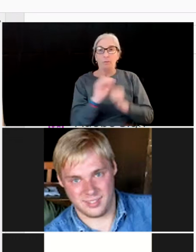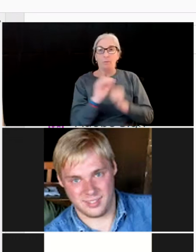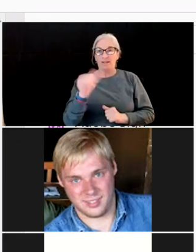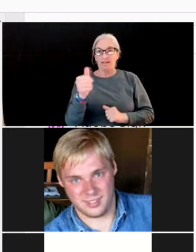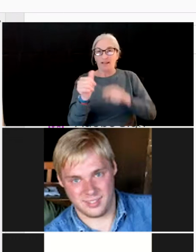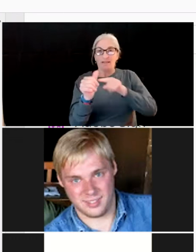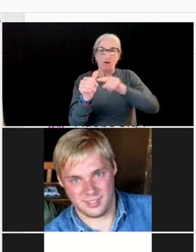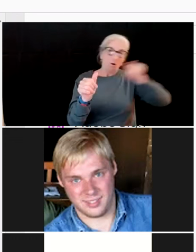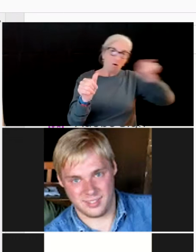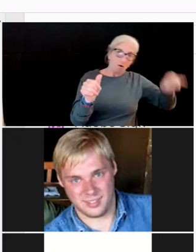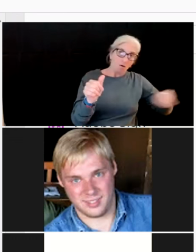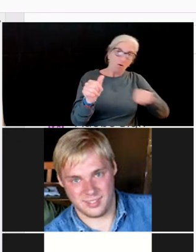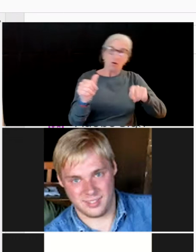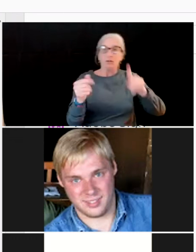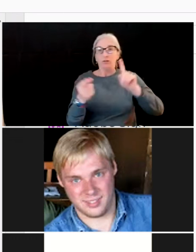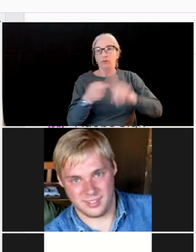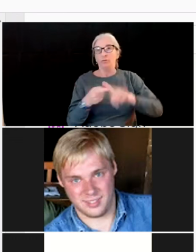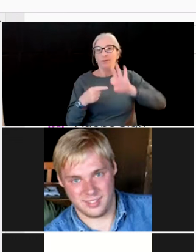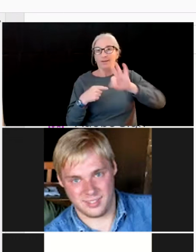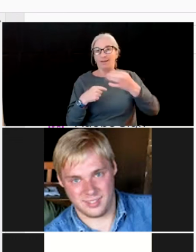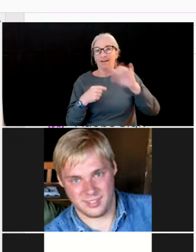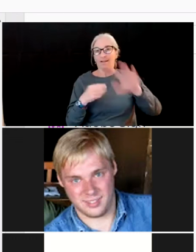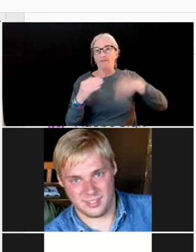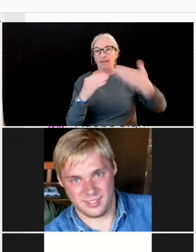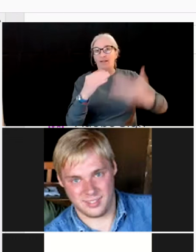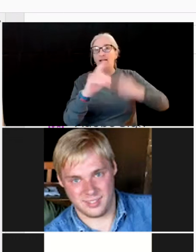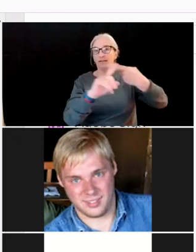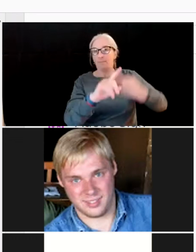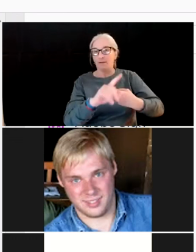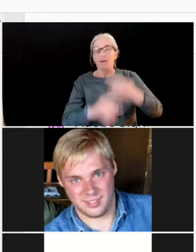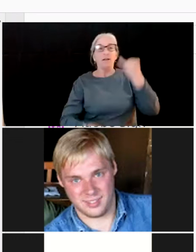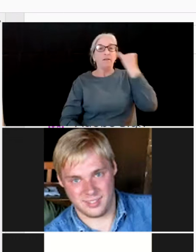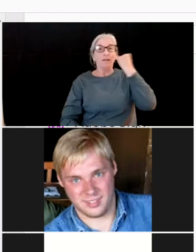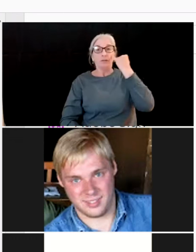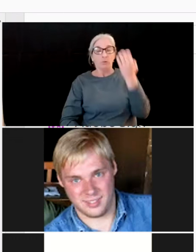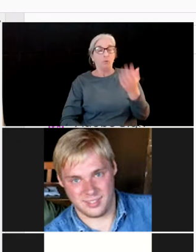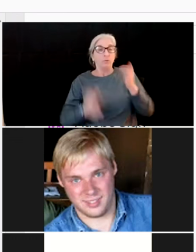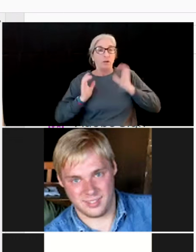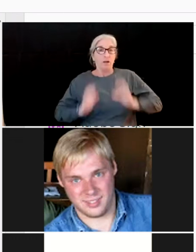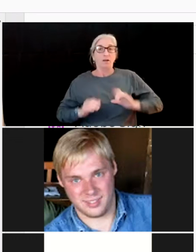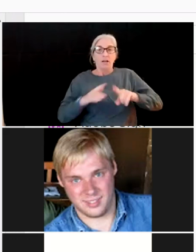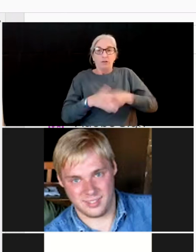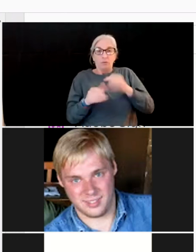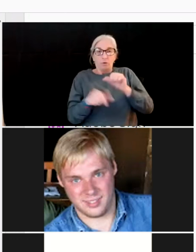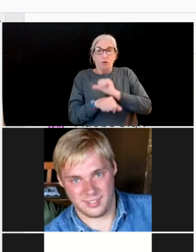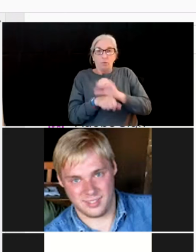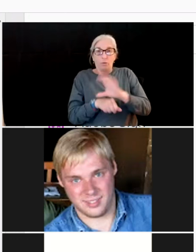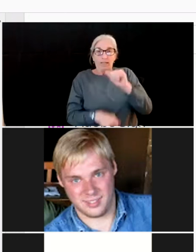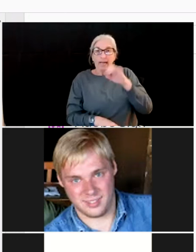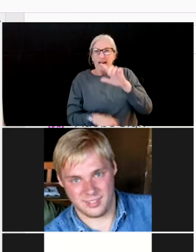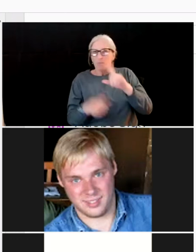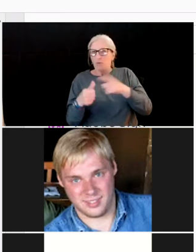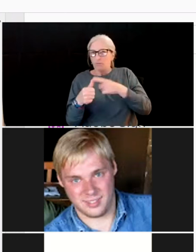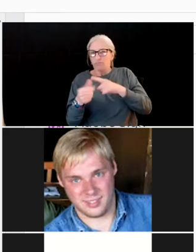if you have a client who recently started working at the beginning of April, they should